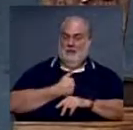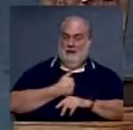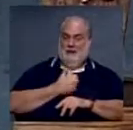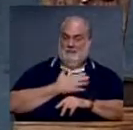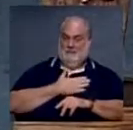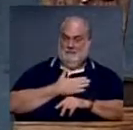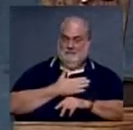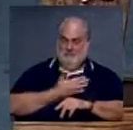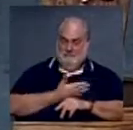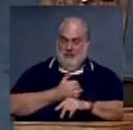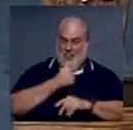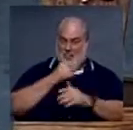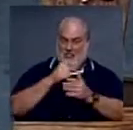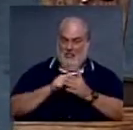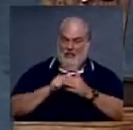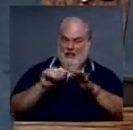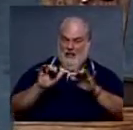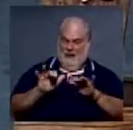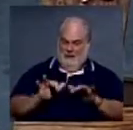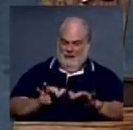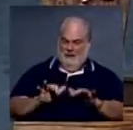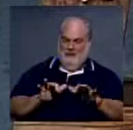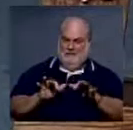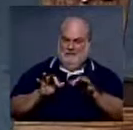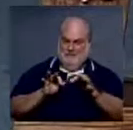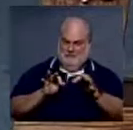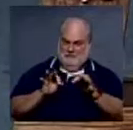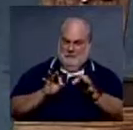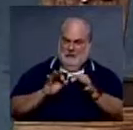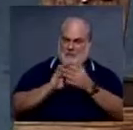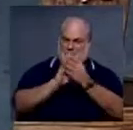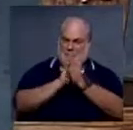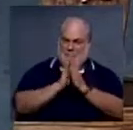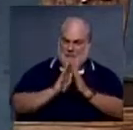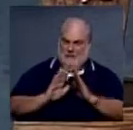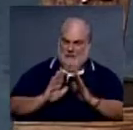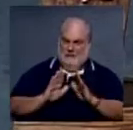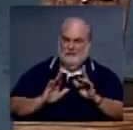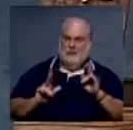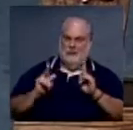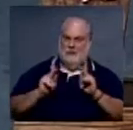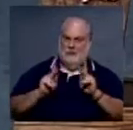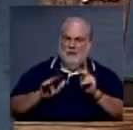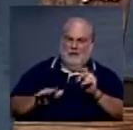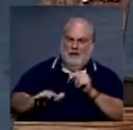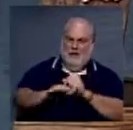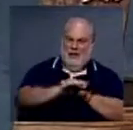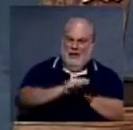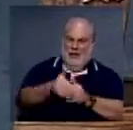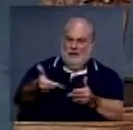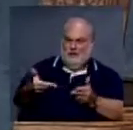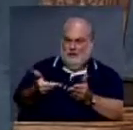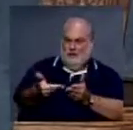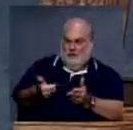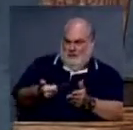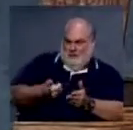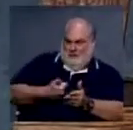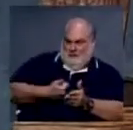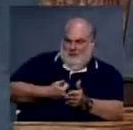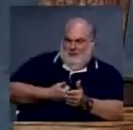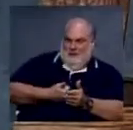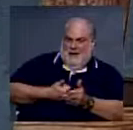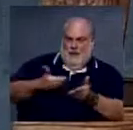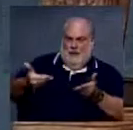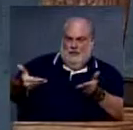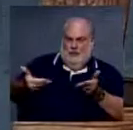into that, just to bring a peace of mind to each property owner, introducing myself, introducing